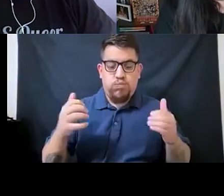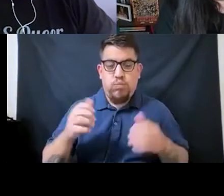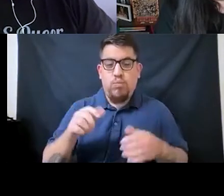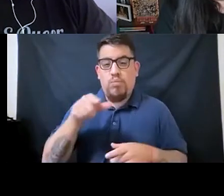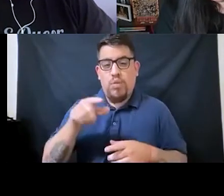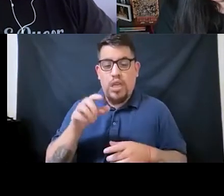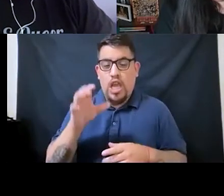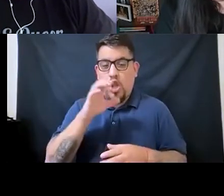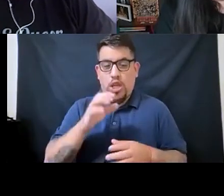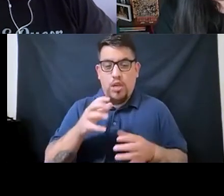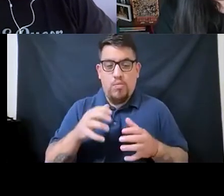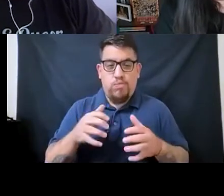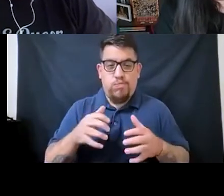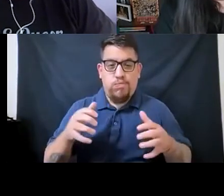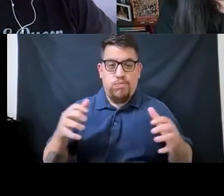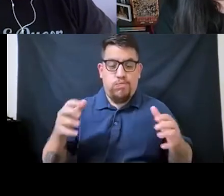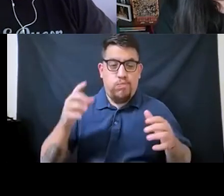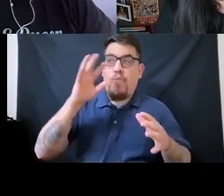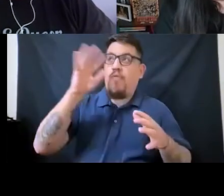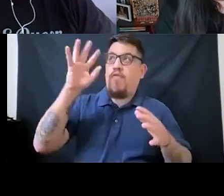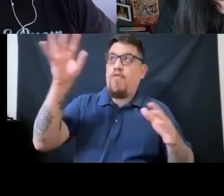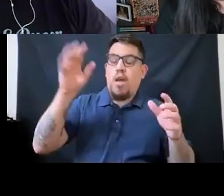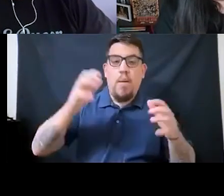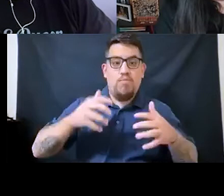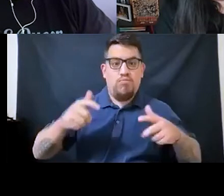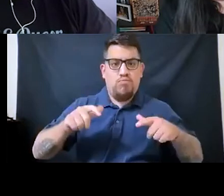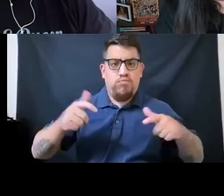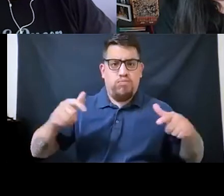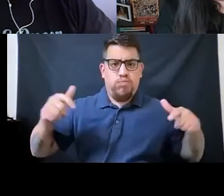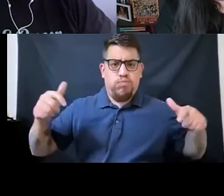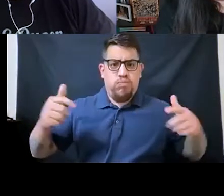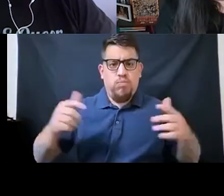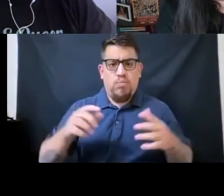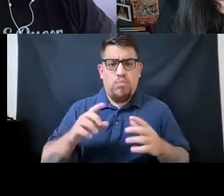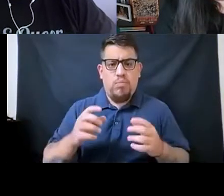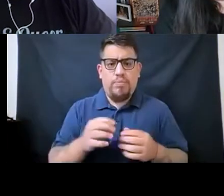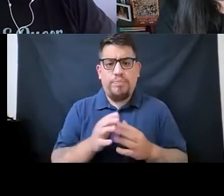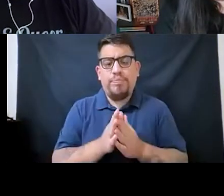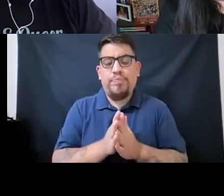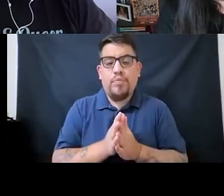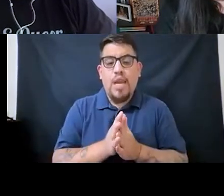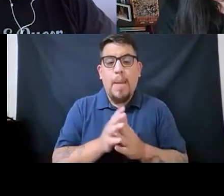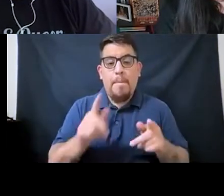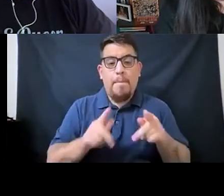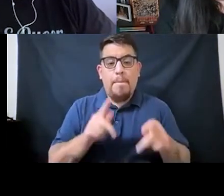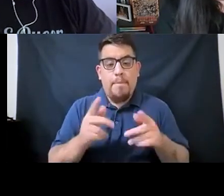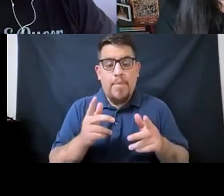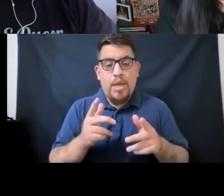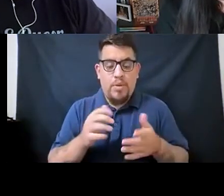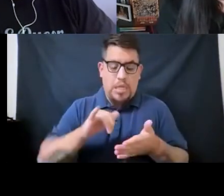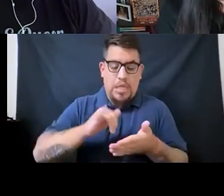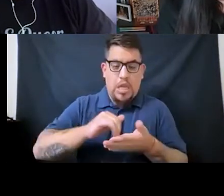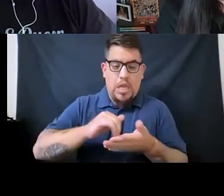to grow, fantasizes about becoming bigger than they are currently. People on the gain may weigh themselves every